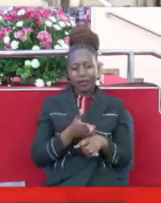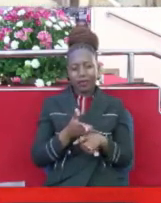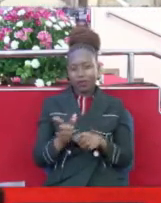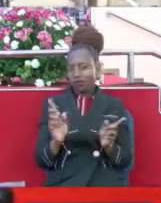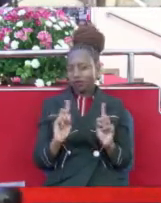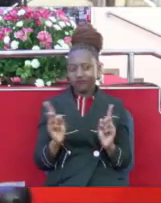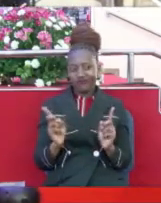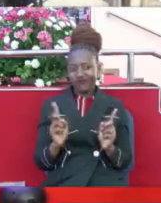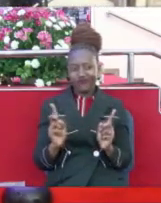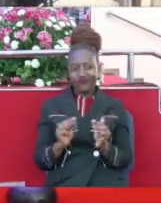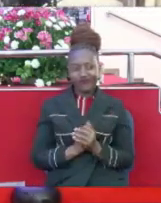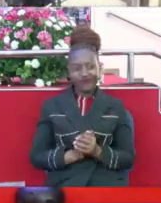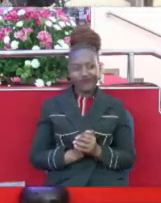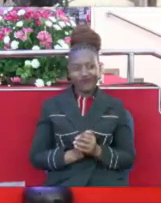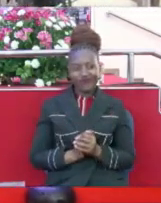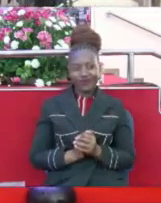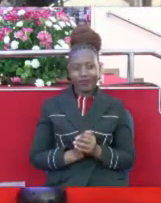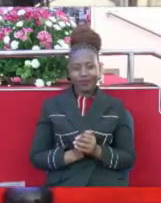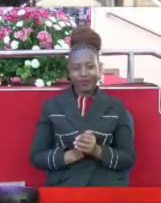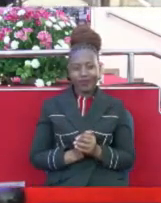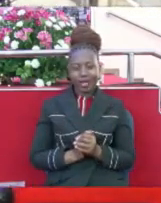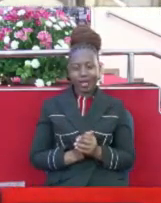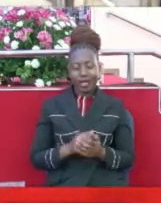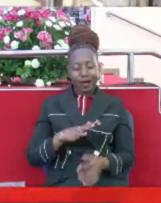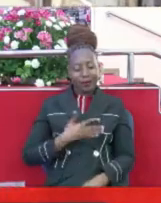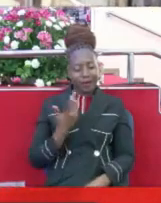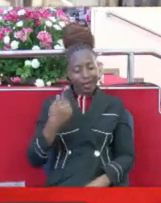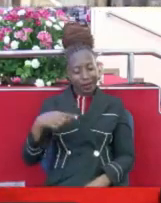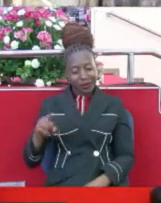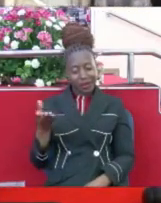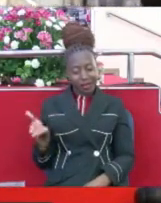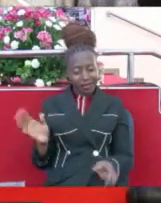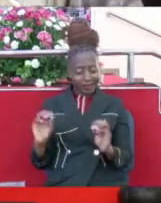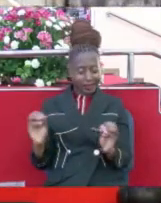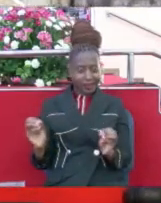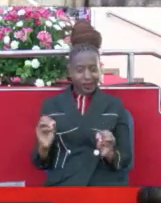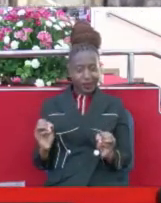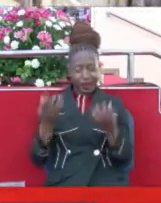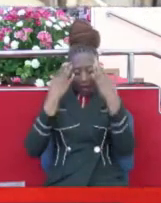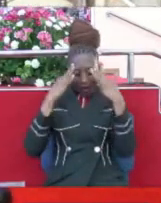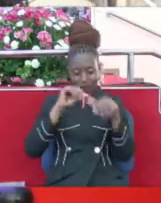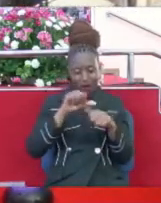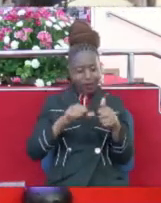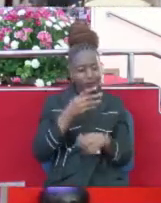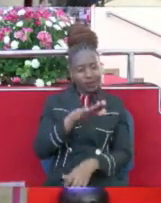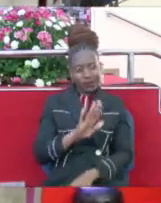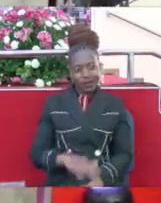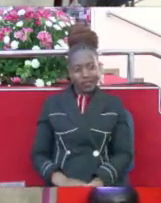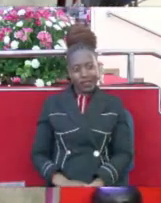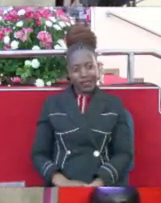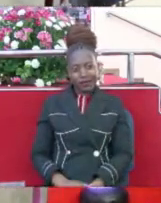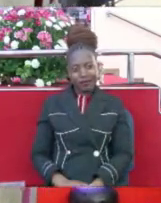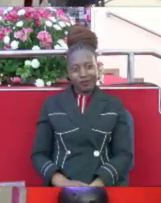kuwachukua watoto wetu. Mine are not going. I don't know about yours. Wangu hawata na pere sijui kwa mama. Mine are not becoming gay. I don't know yours.